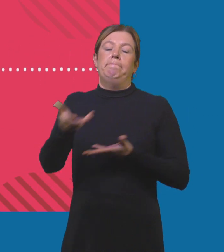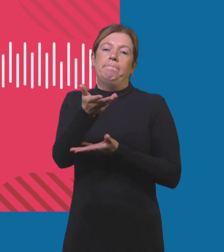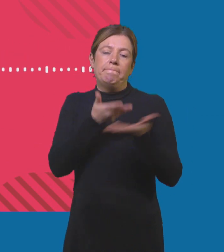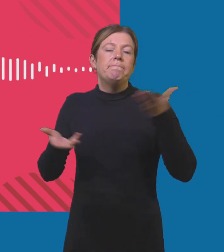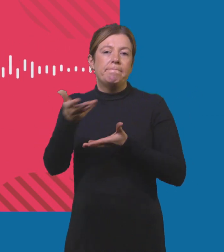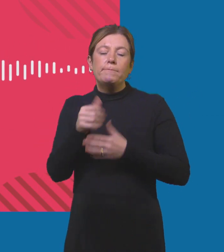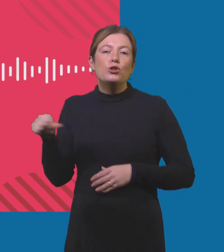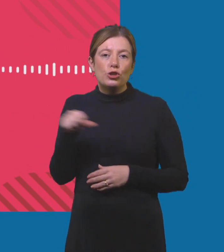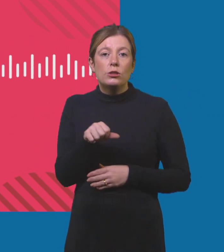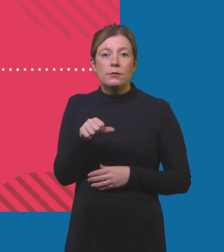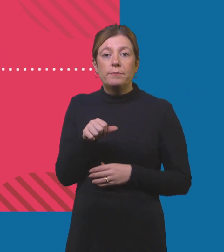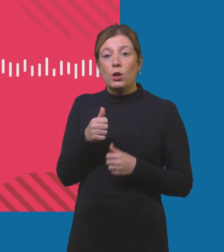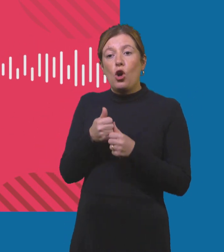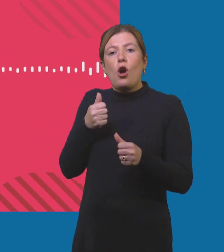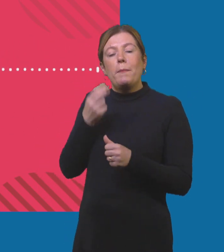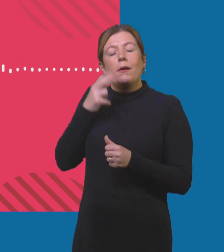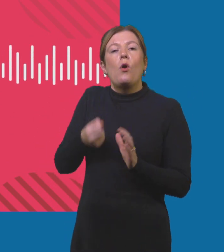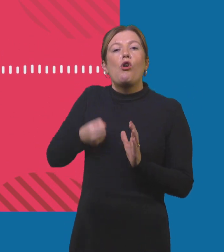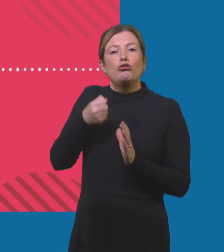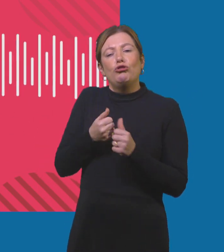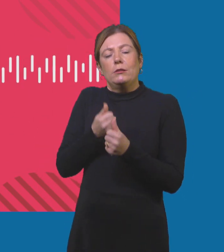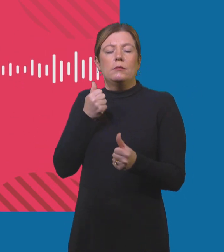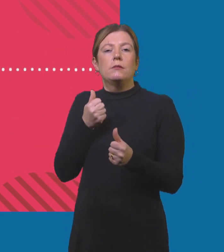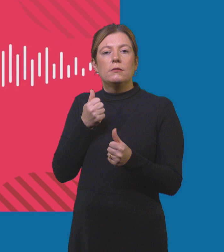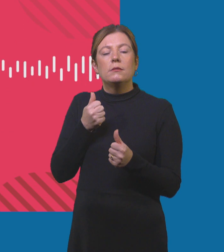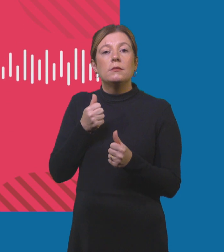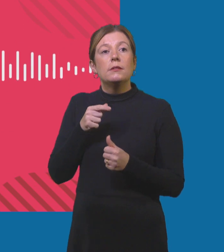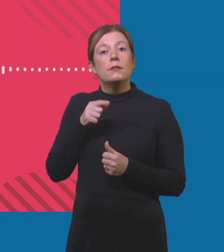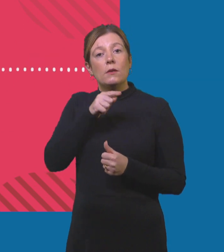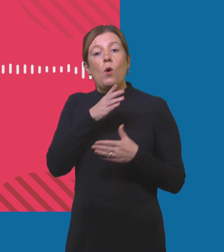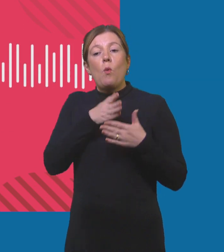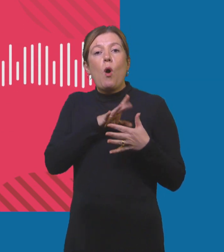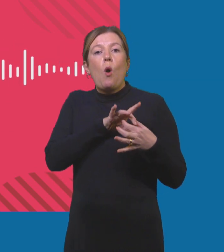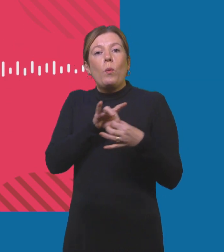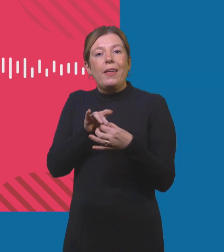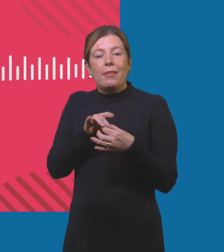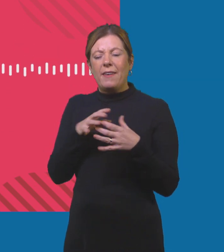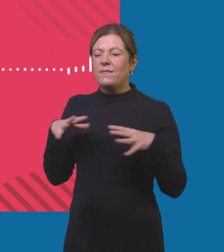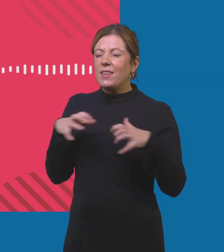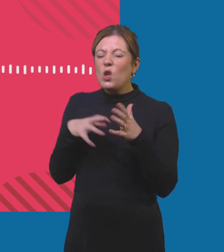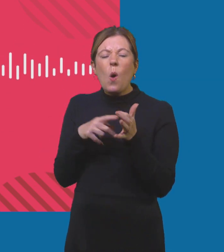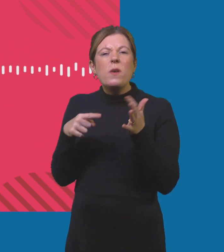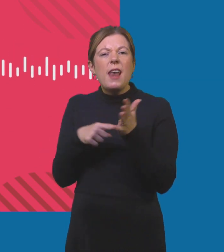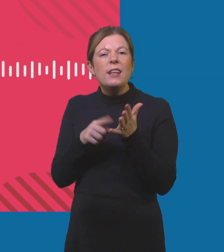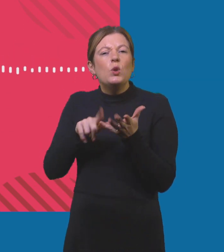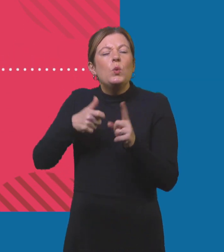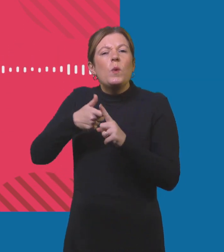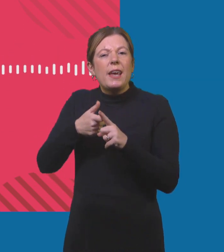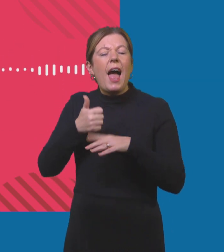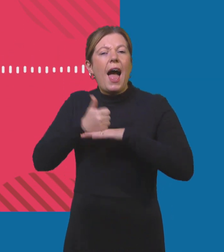I agree. So the company Cool Crutches, which is a walking aid company, is working with PhysioNet, which is a UK-based